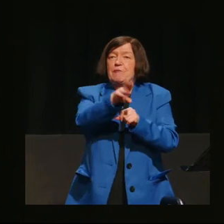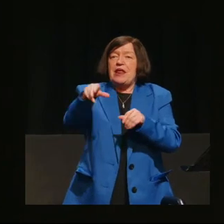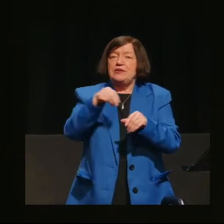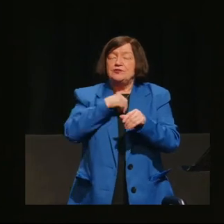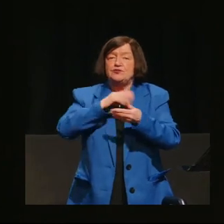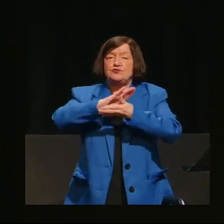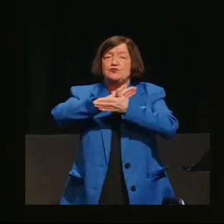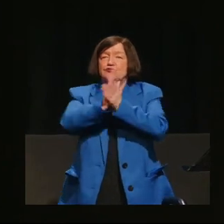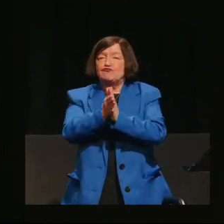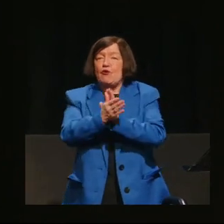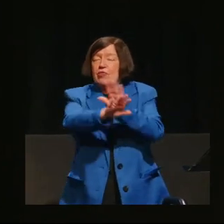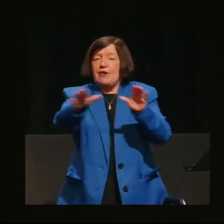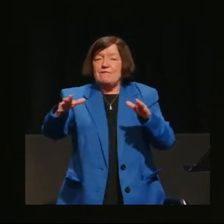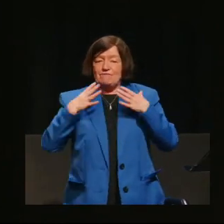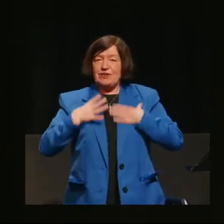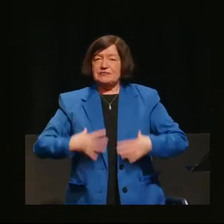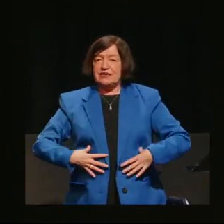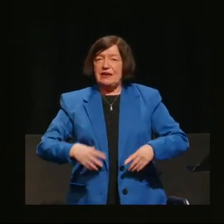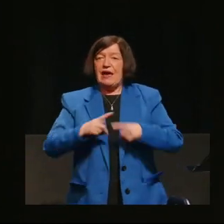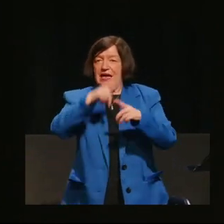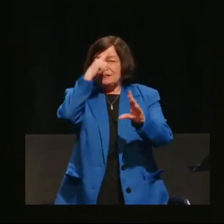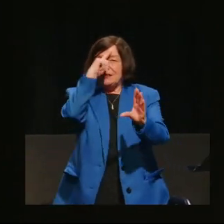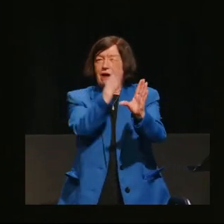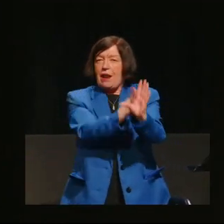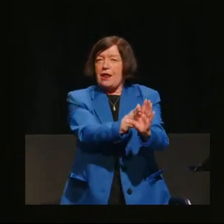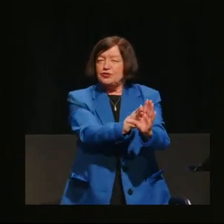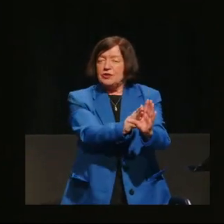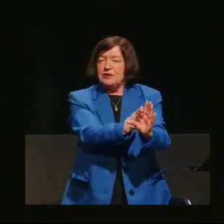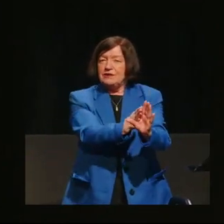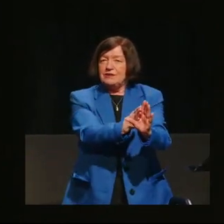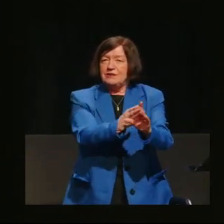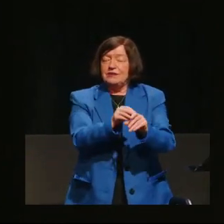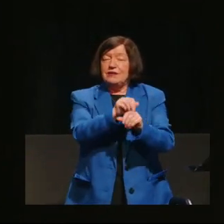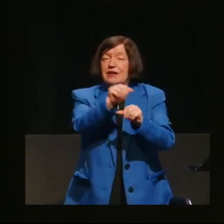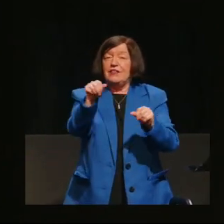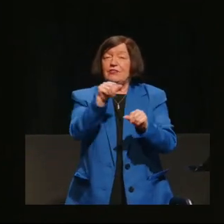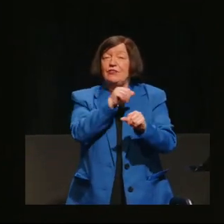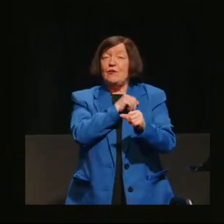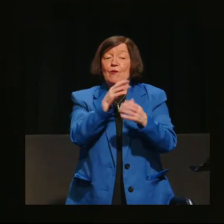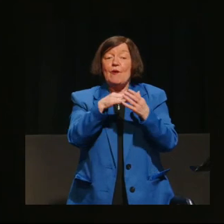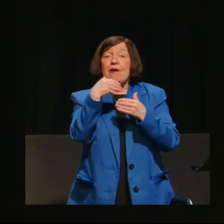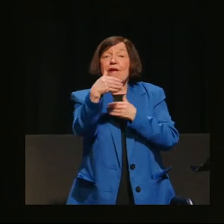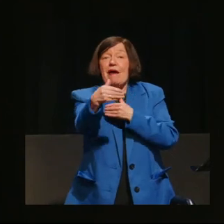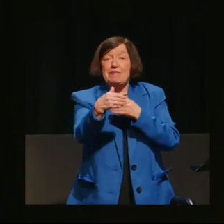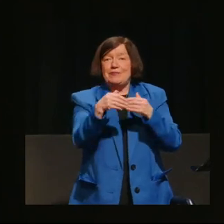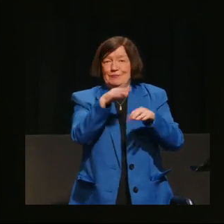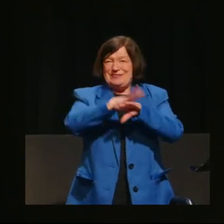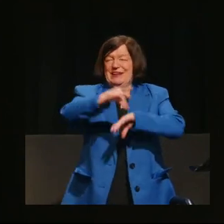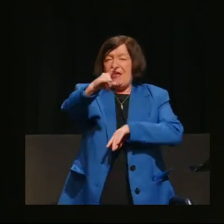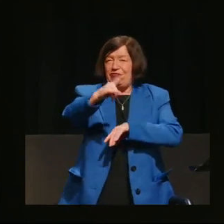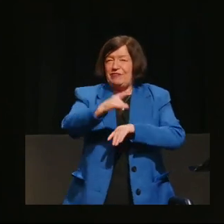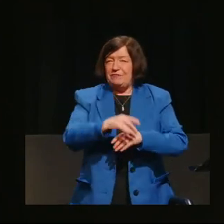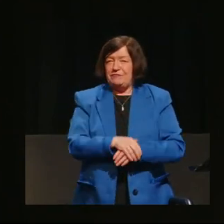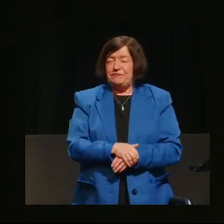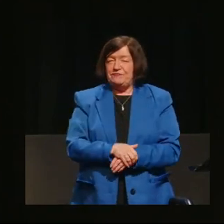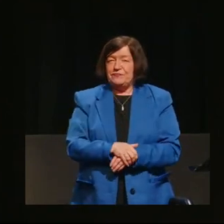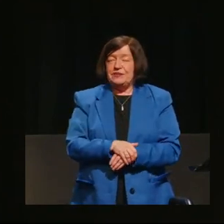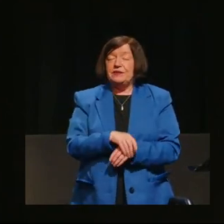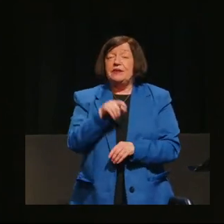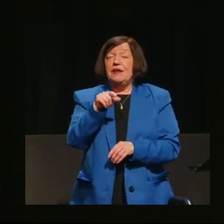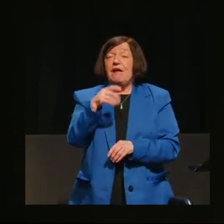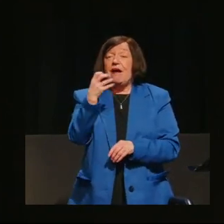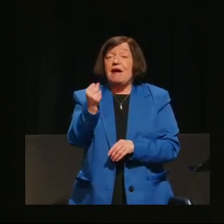to destroy them physically and psychologically, and their ultimate fate would be death. Although there